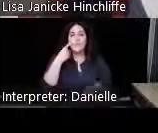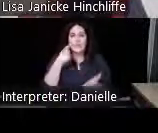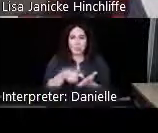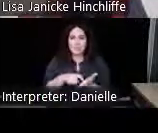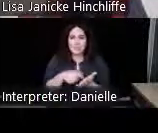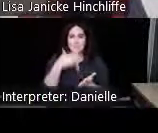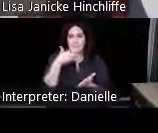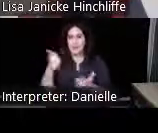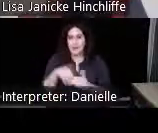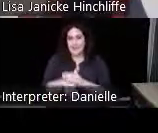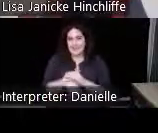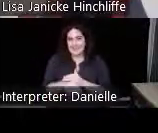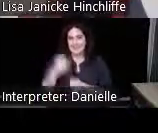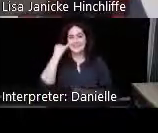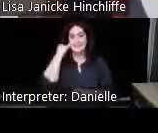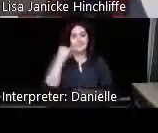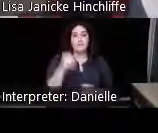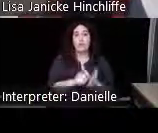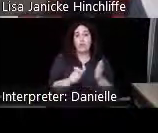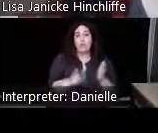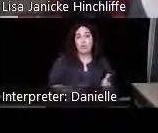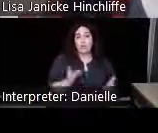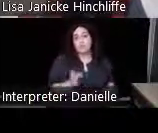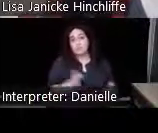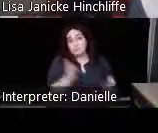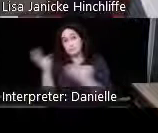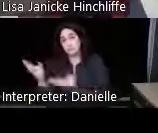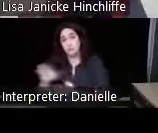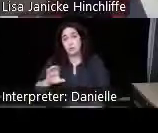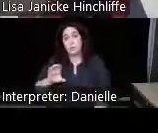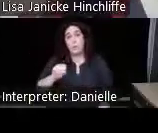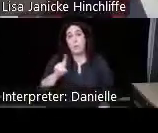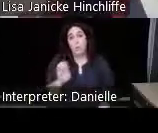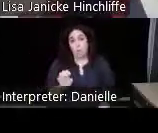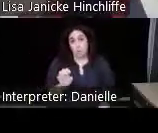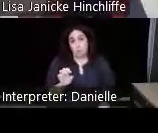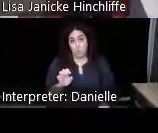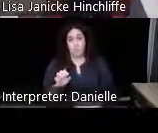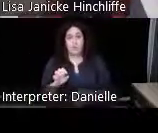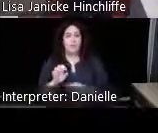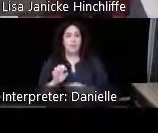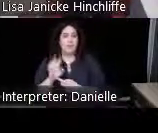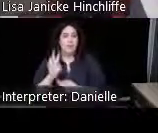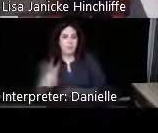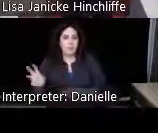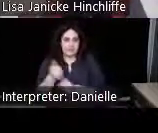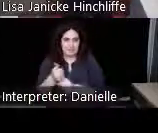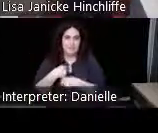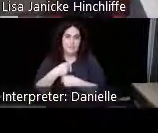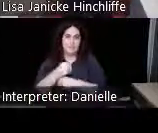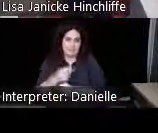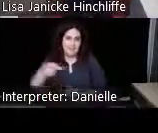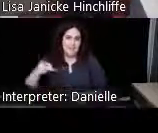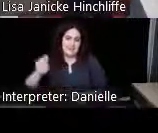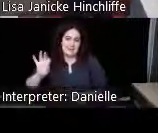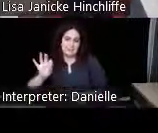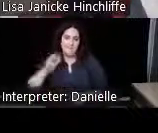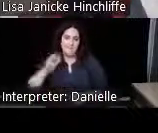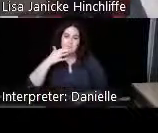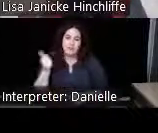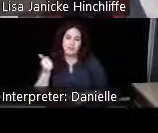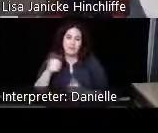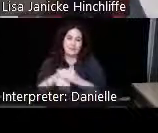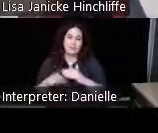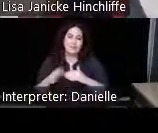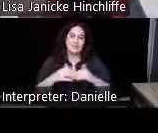preprint server generated a PDF versus when the author themselves just uploaded a PDF. So these